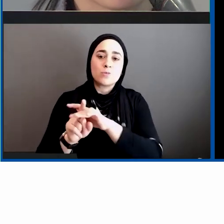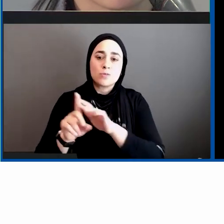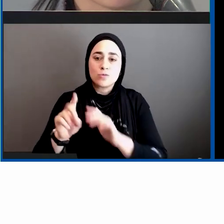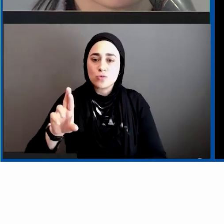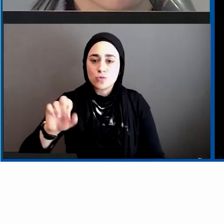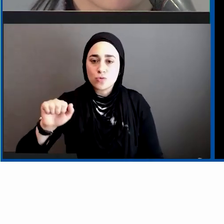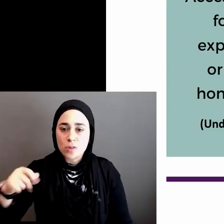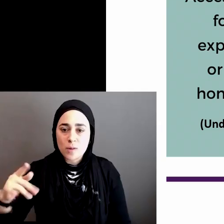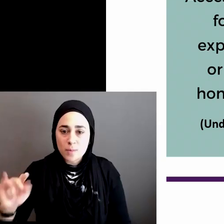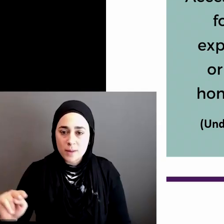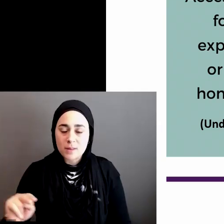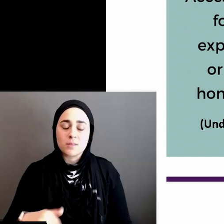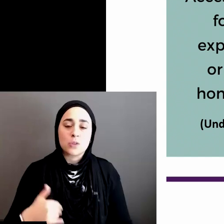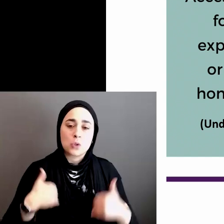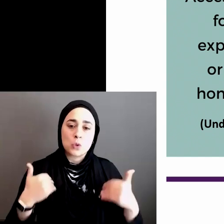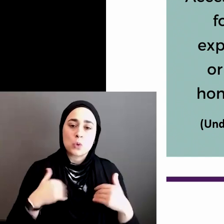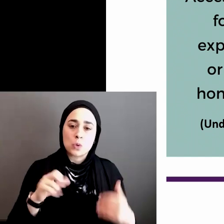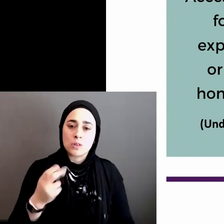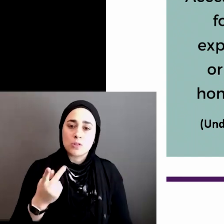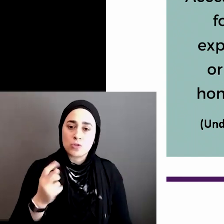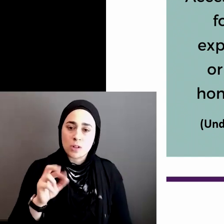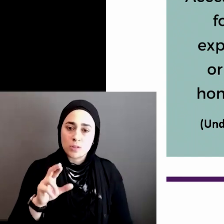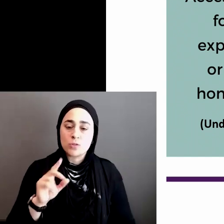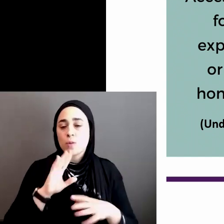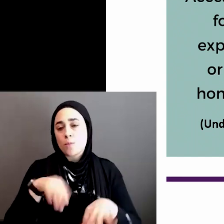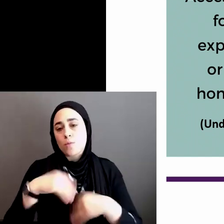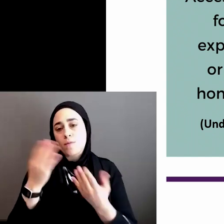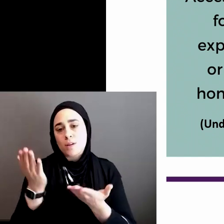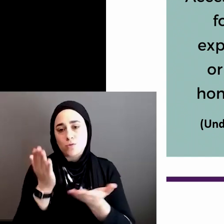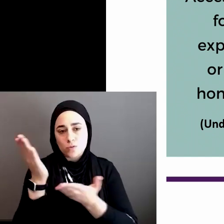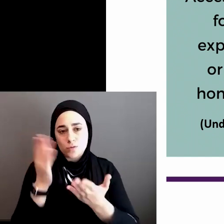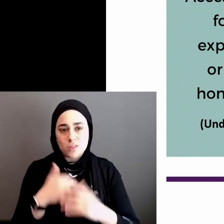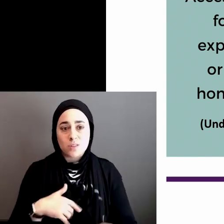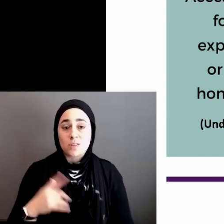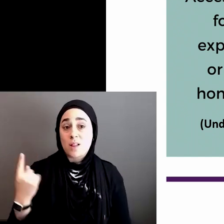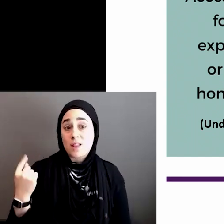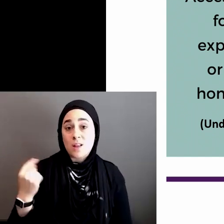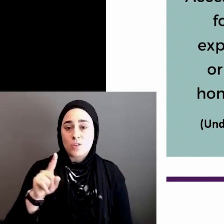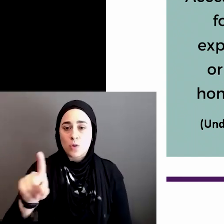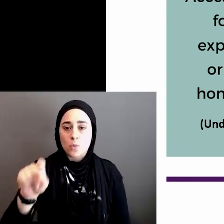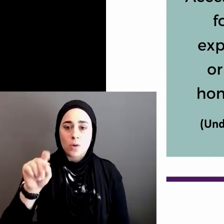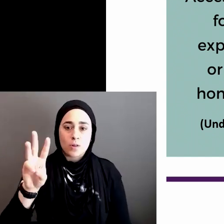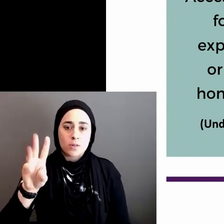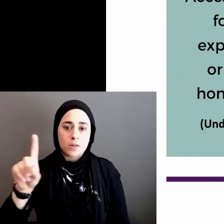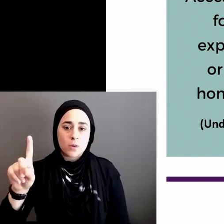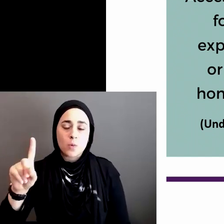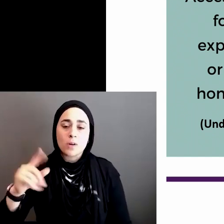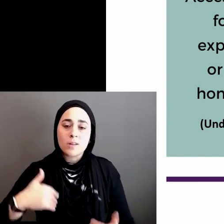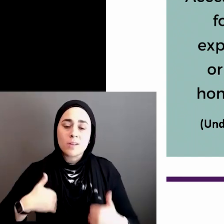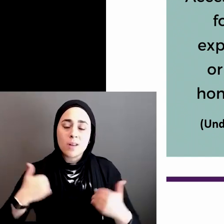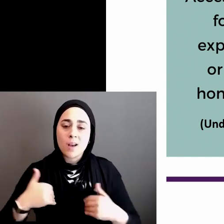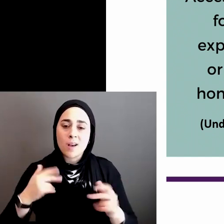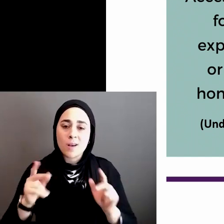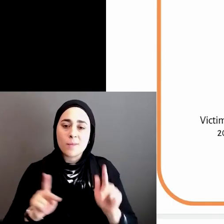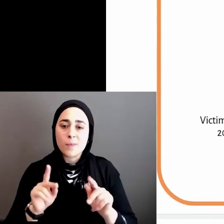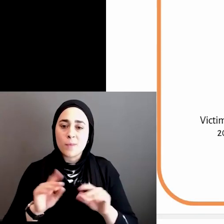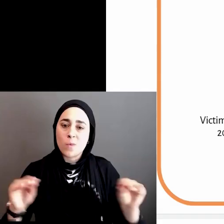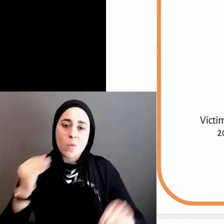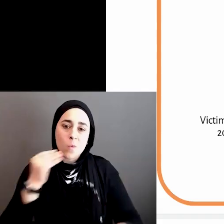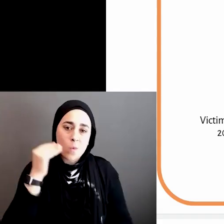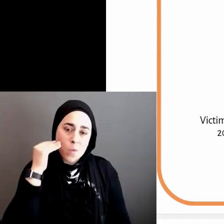legal services. So last year there was 161 young people, homeless young people that we